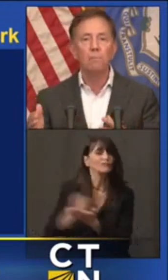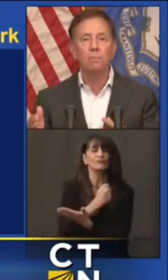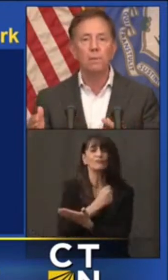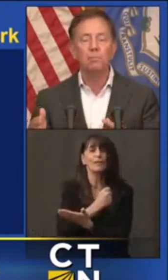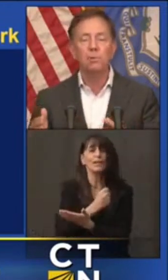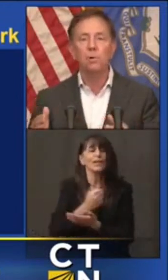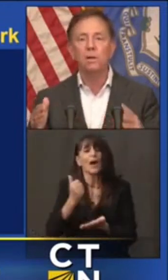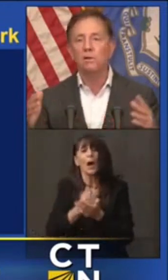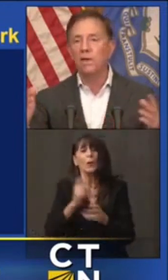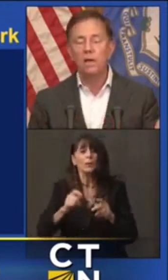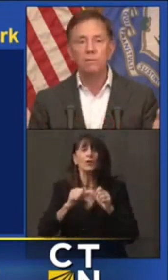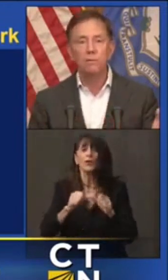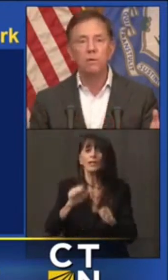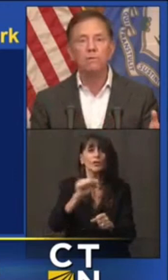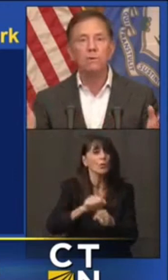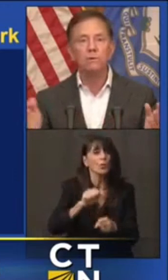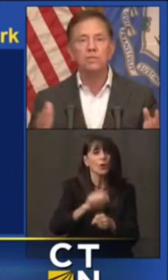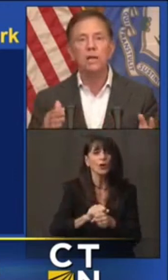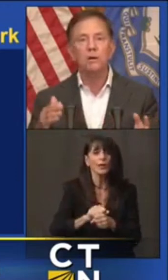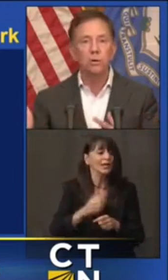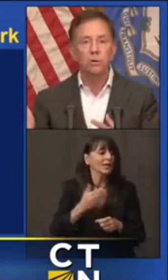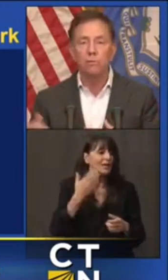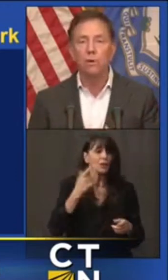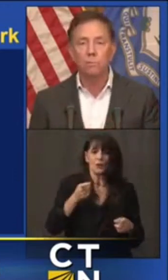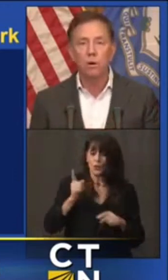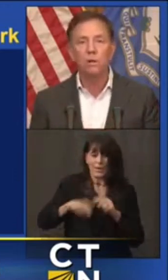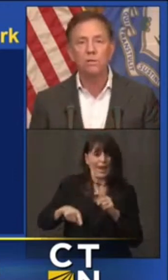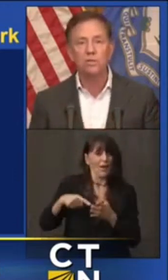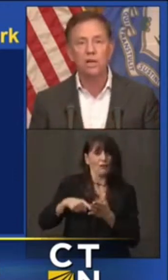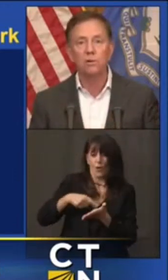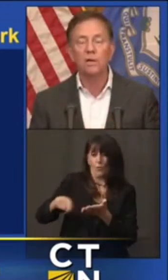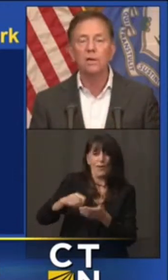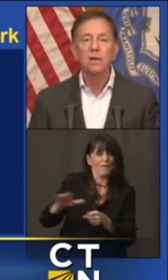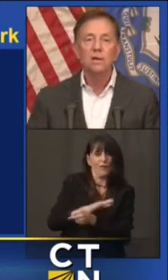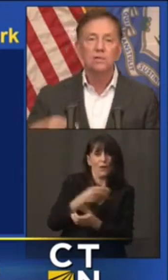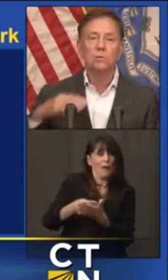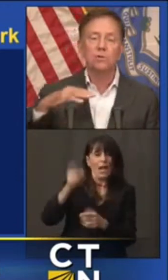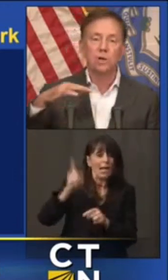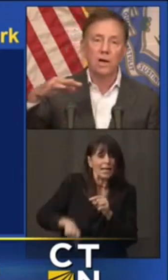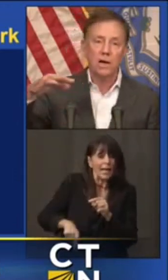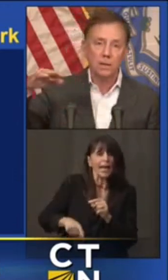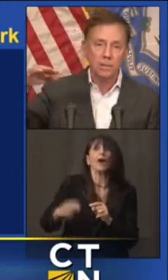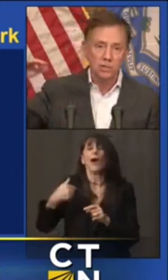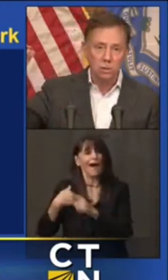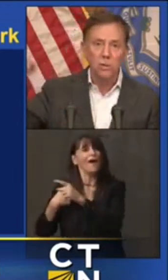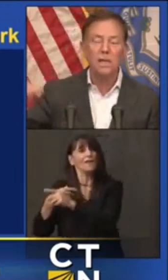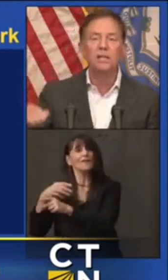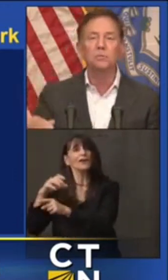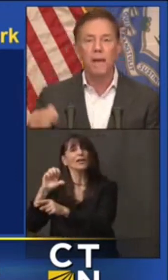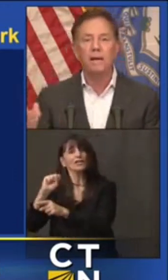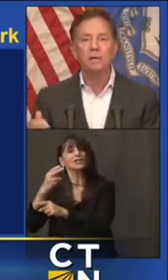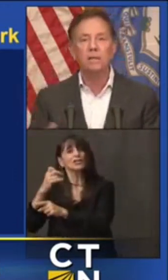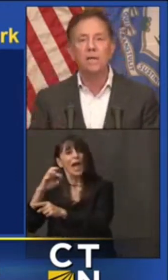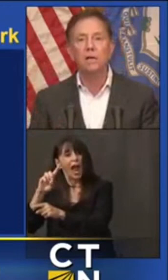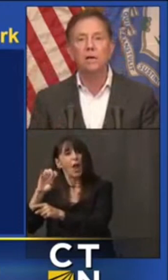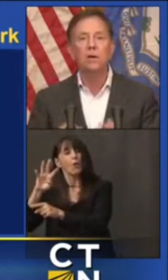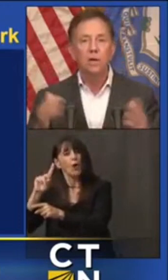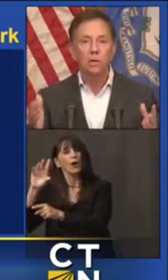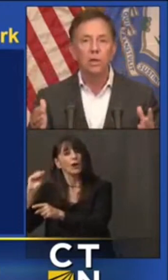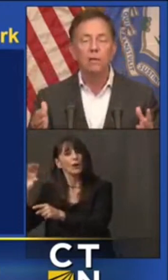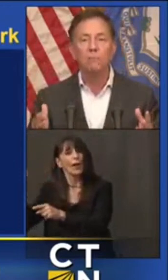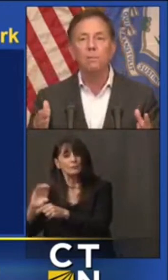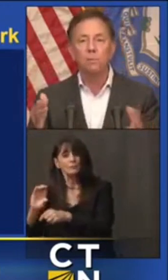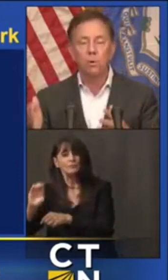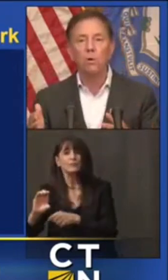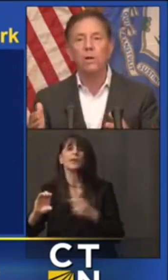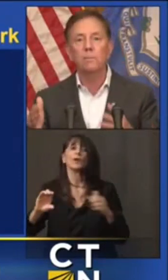keep people employed. You can't afford their full salary. You can afford part of their salary. So as our economy slowly gets back in the gear, you'll